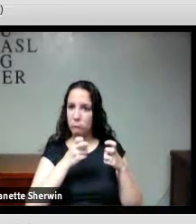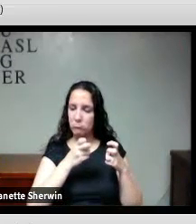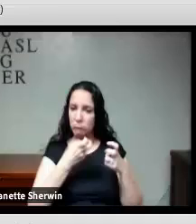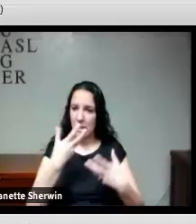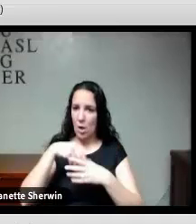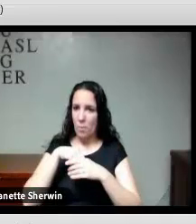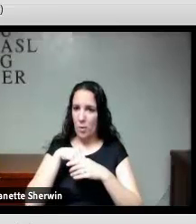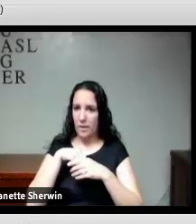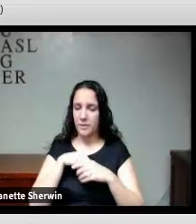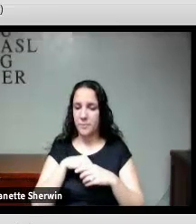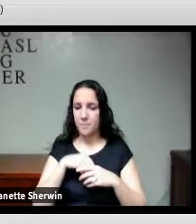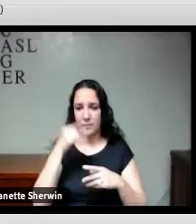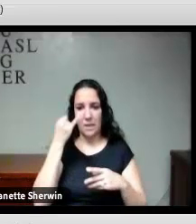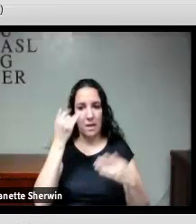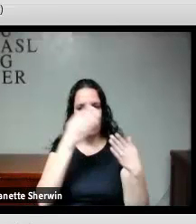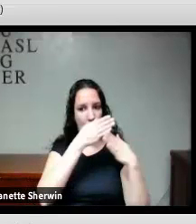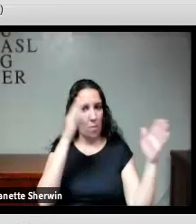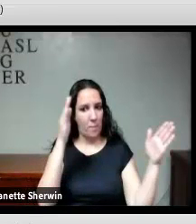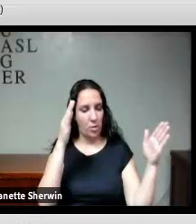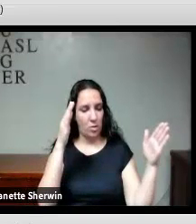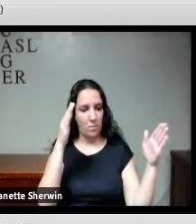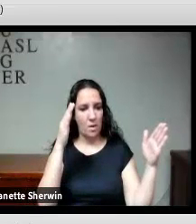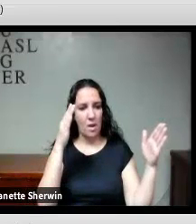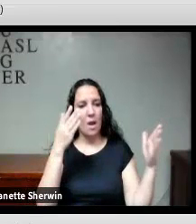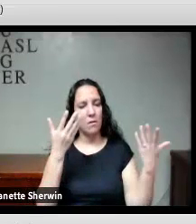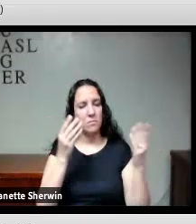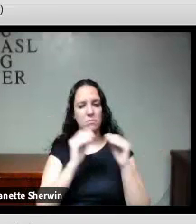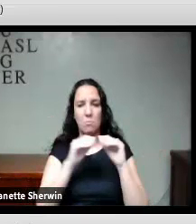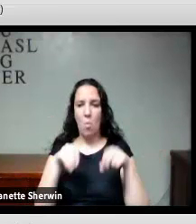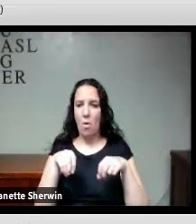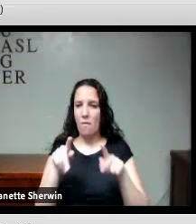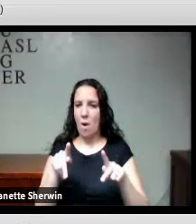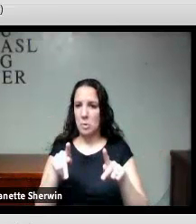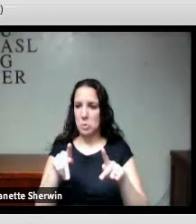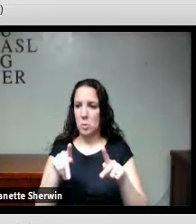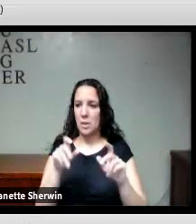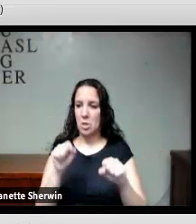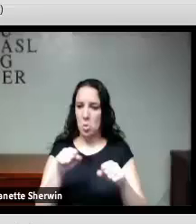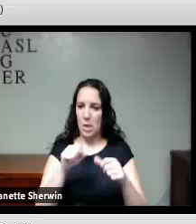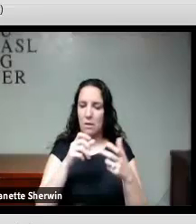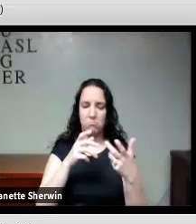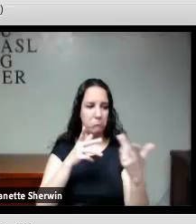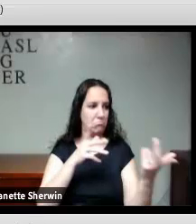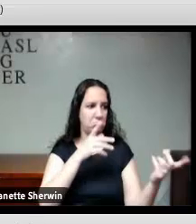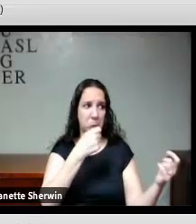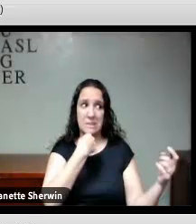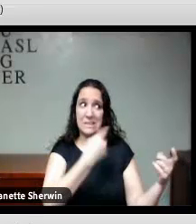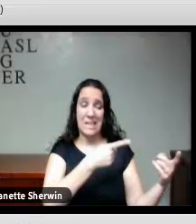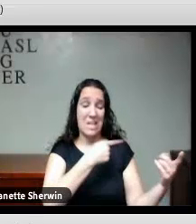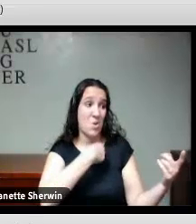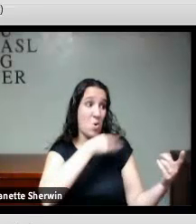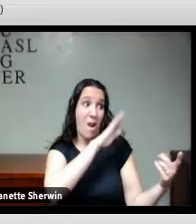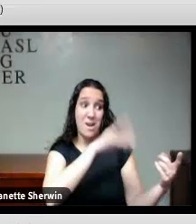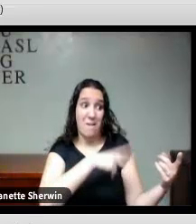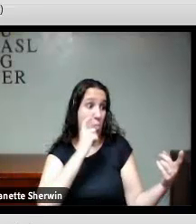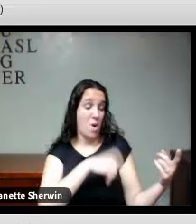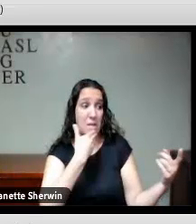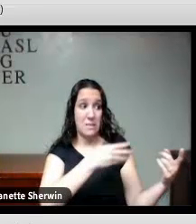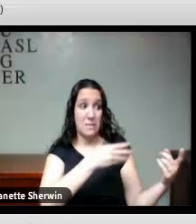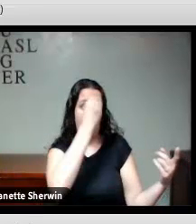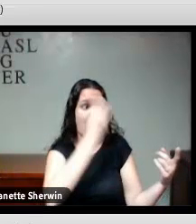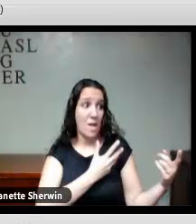And if you open your mind to that, you have more of an opportunity to say to them, I never even realized that. Thank you so much for